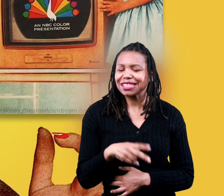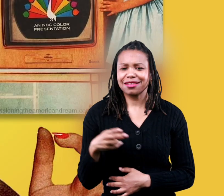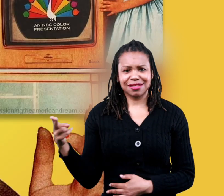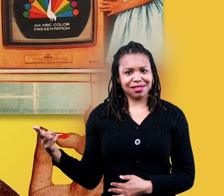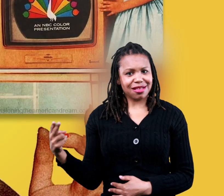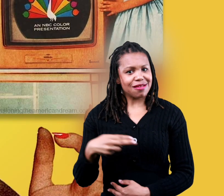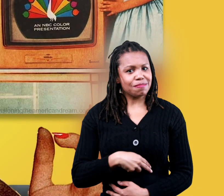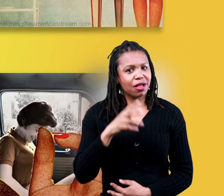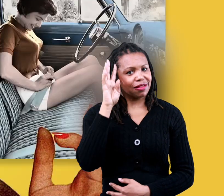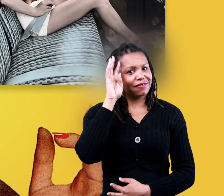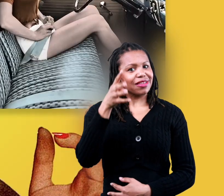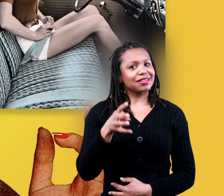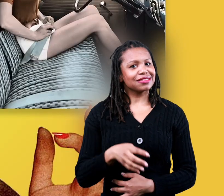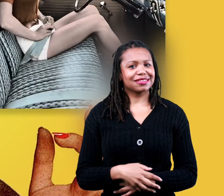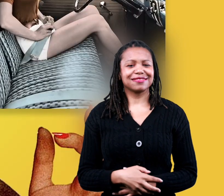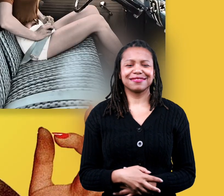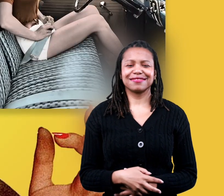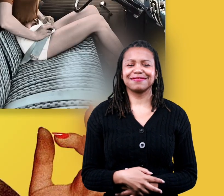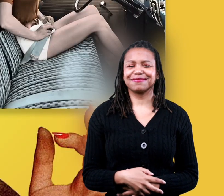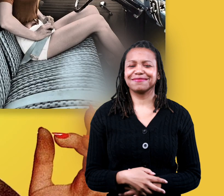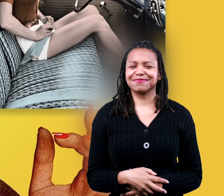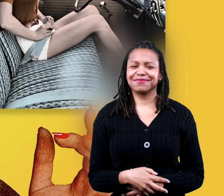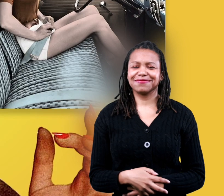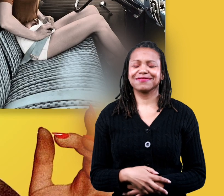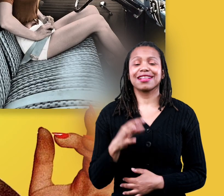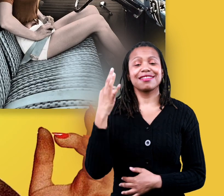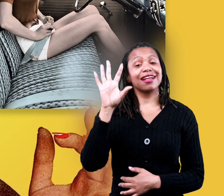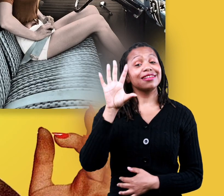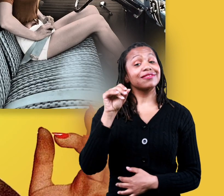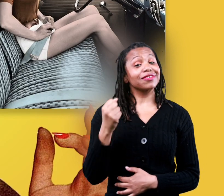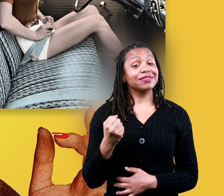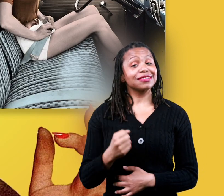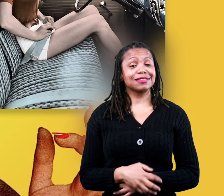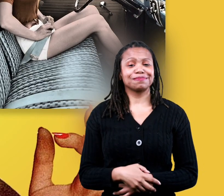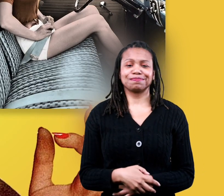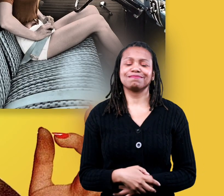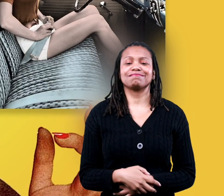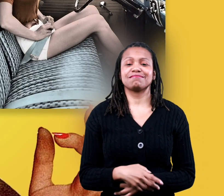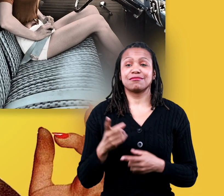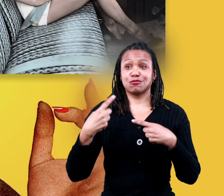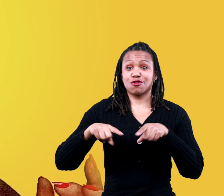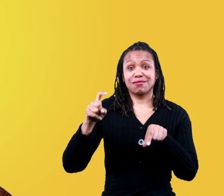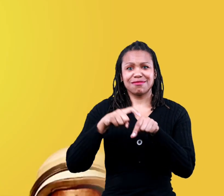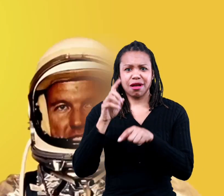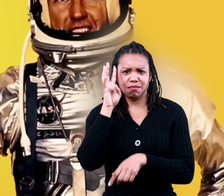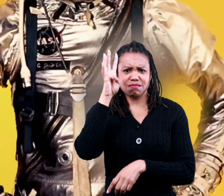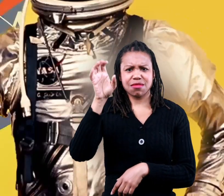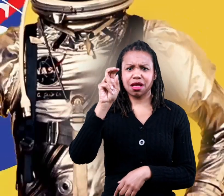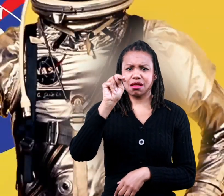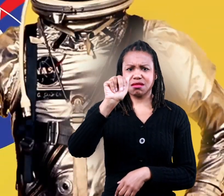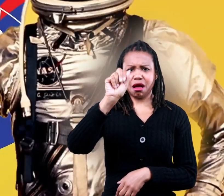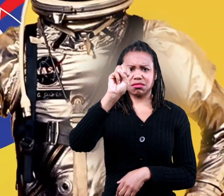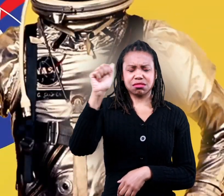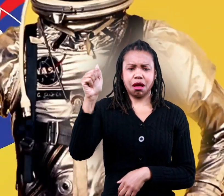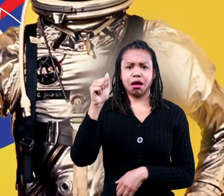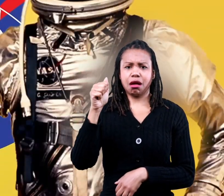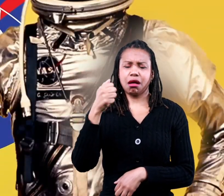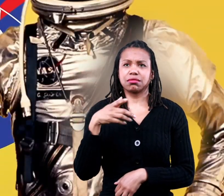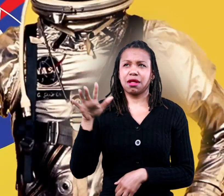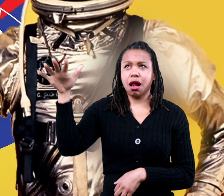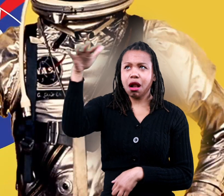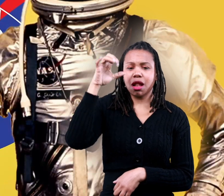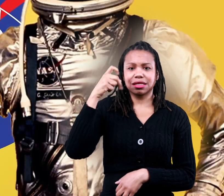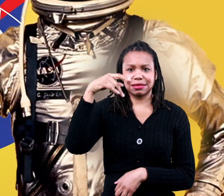color TV, and seatbelts were all invented in the 1950s. The beginning of the NASA